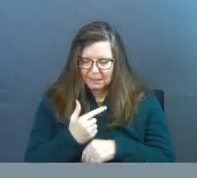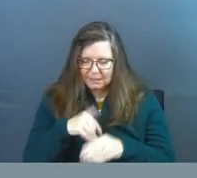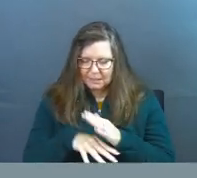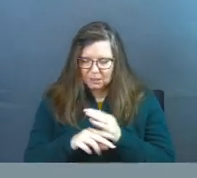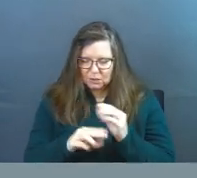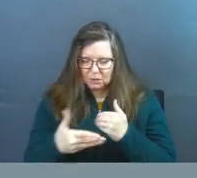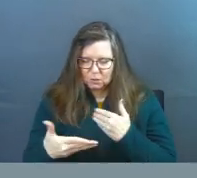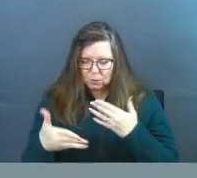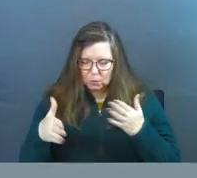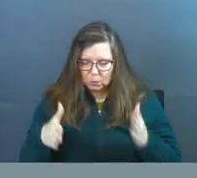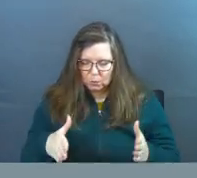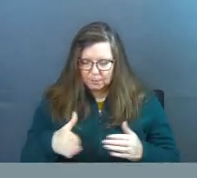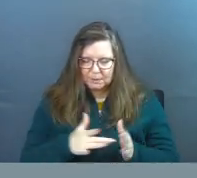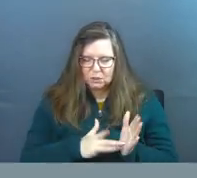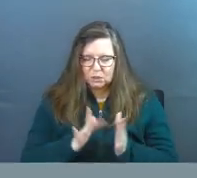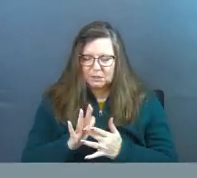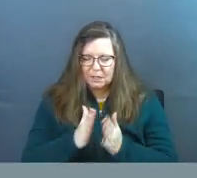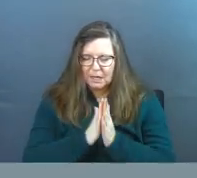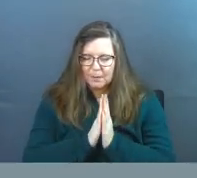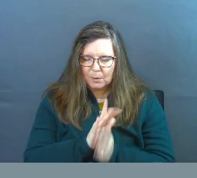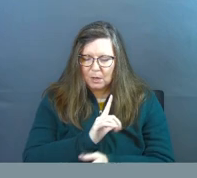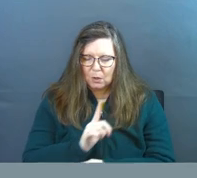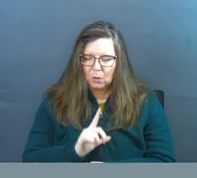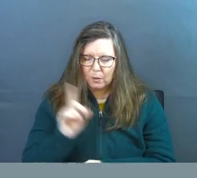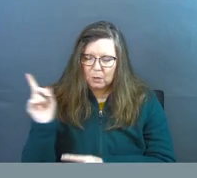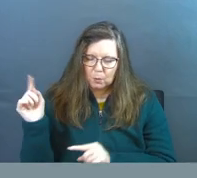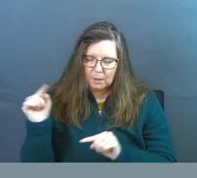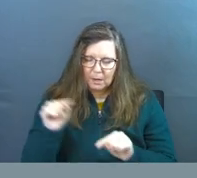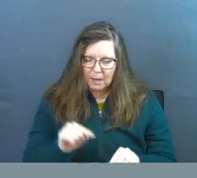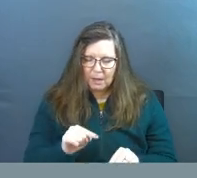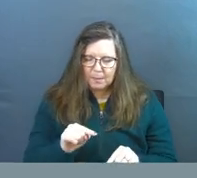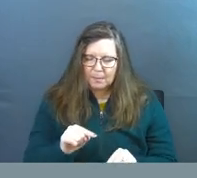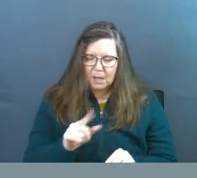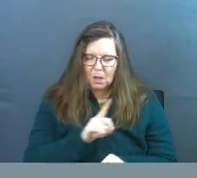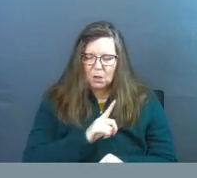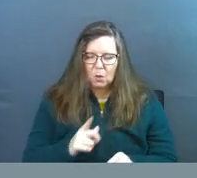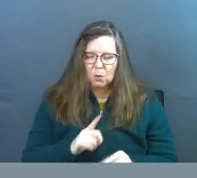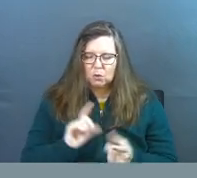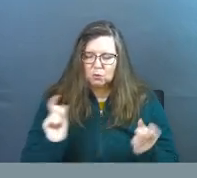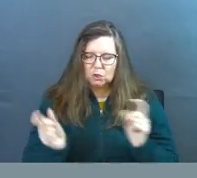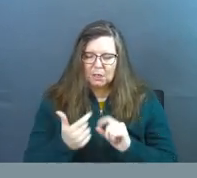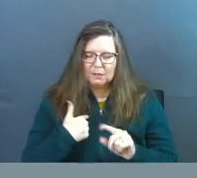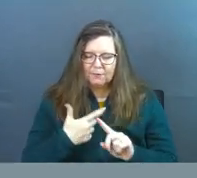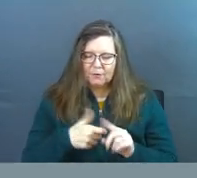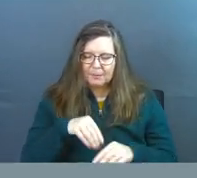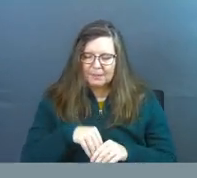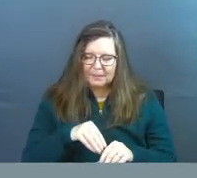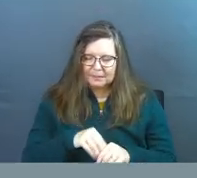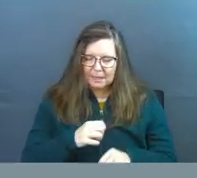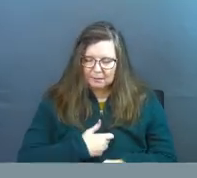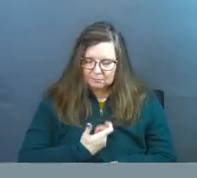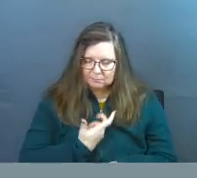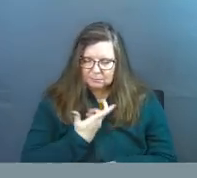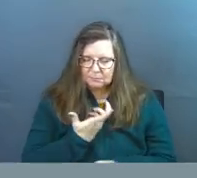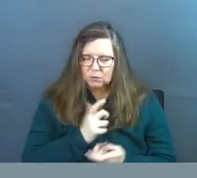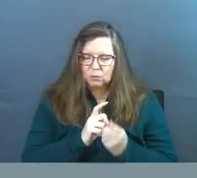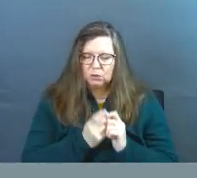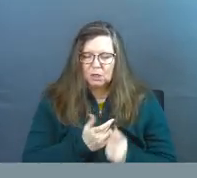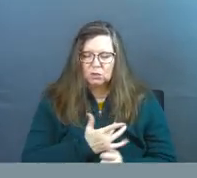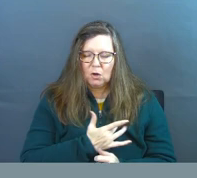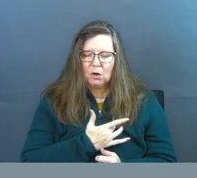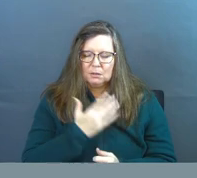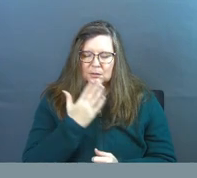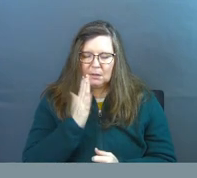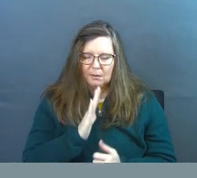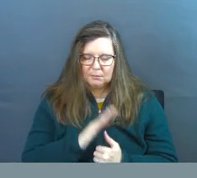into this room. Jesus, I pray, Lord, that you would come and, Lord, you would change us from the inside out, Lord, that you would change our hearts,